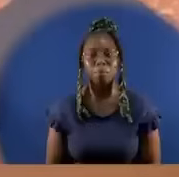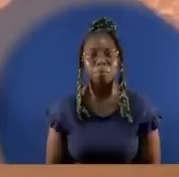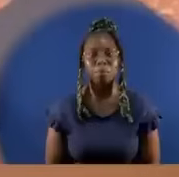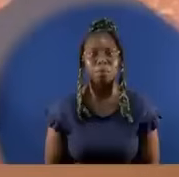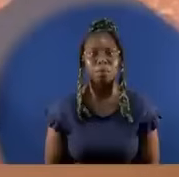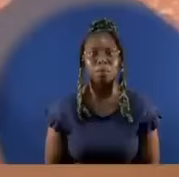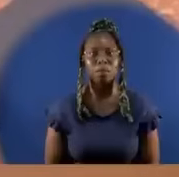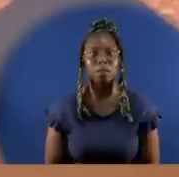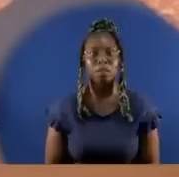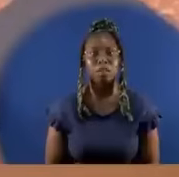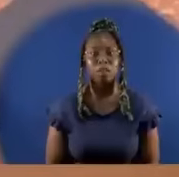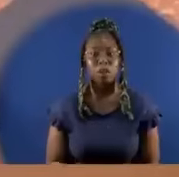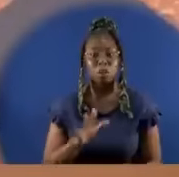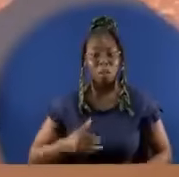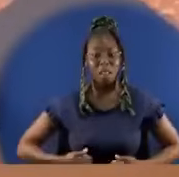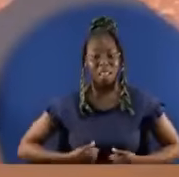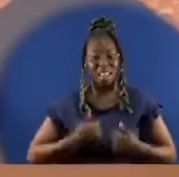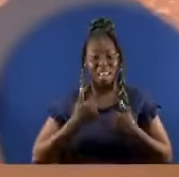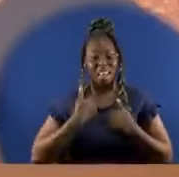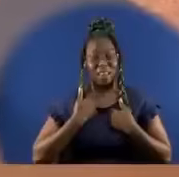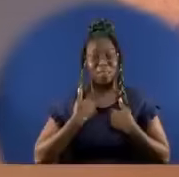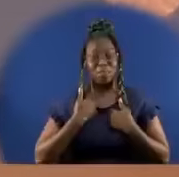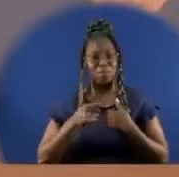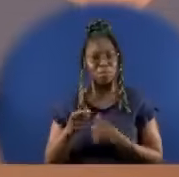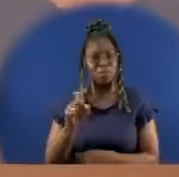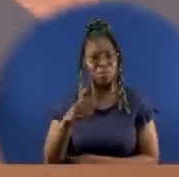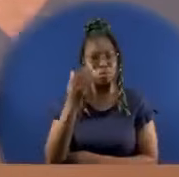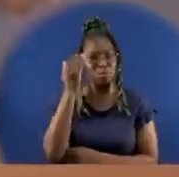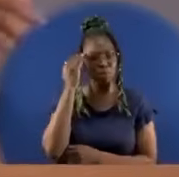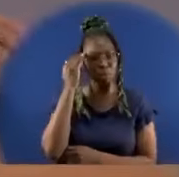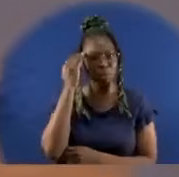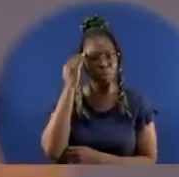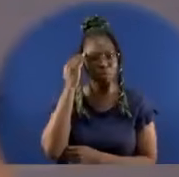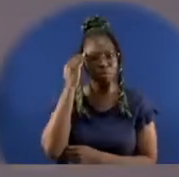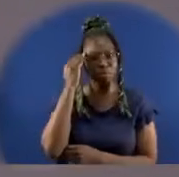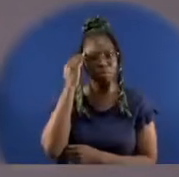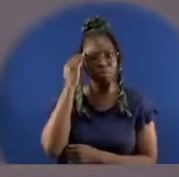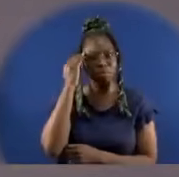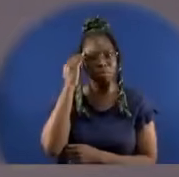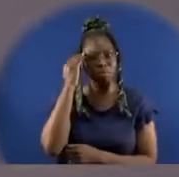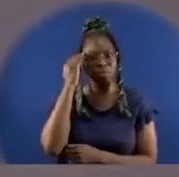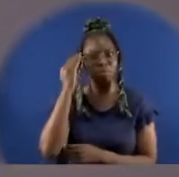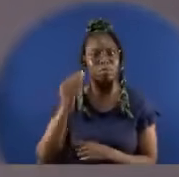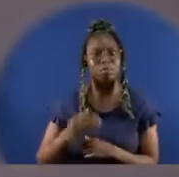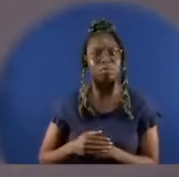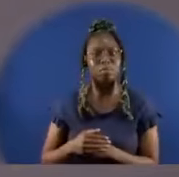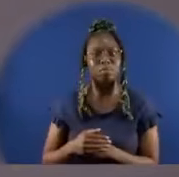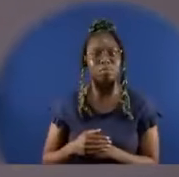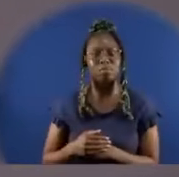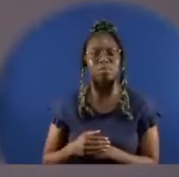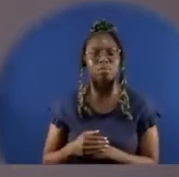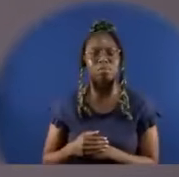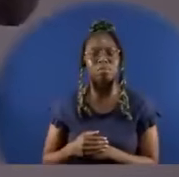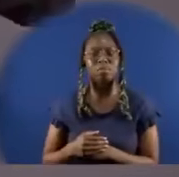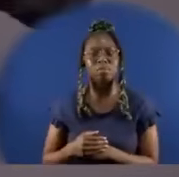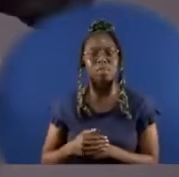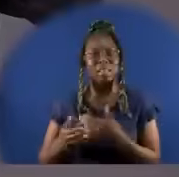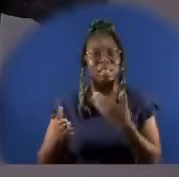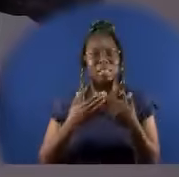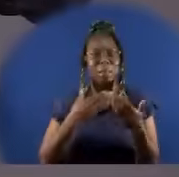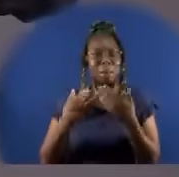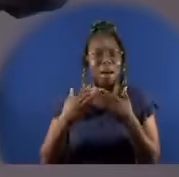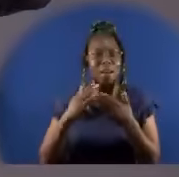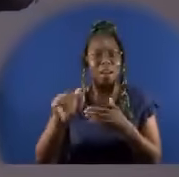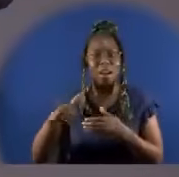At some point in our lives, we have to grow past lights and thunder and bells and